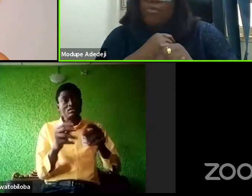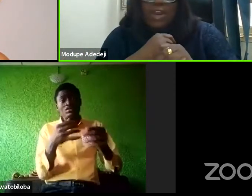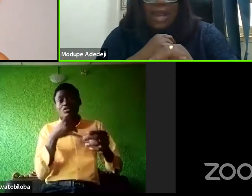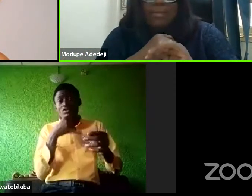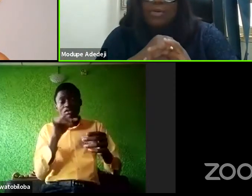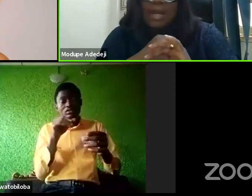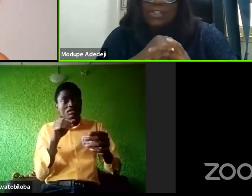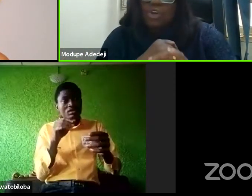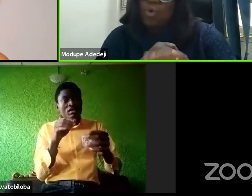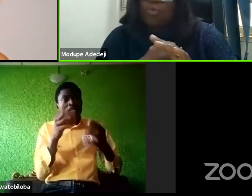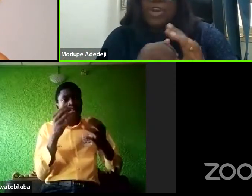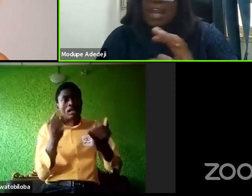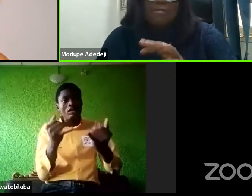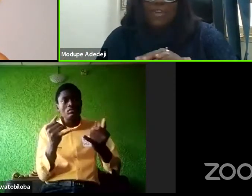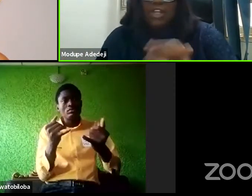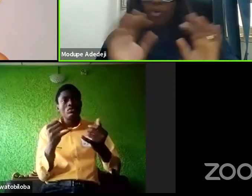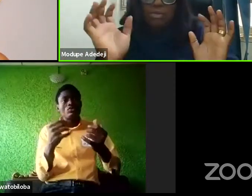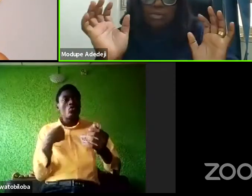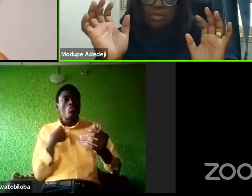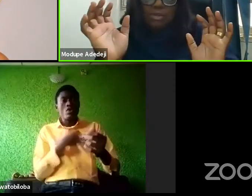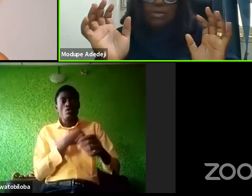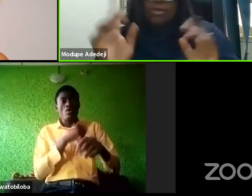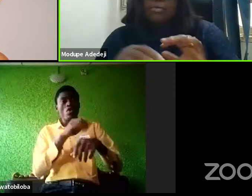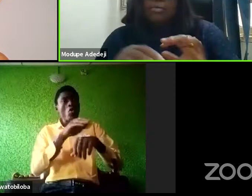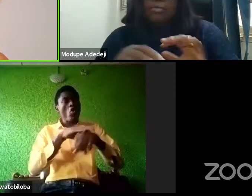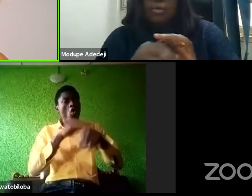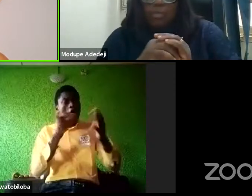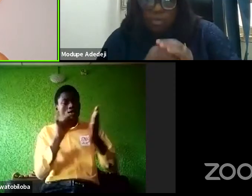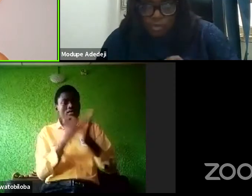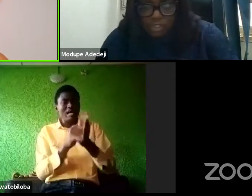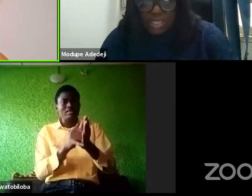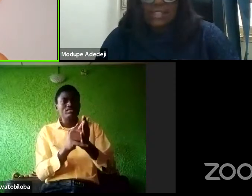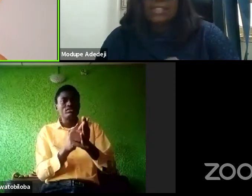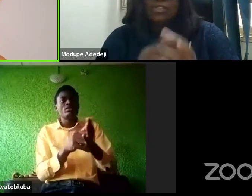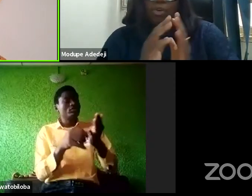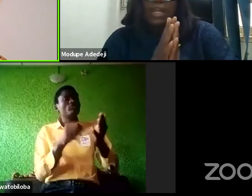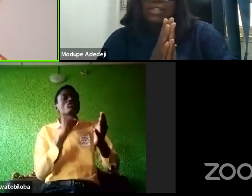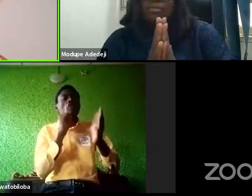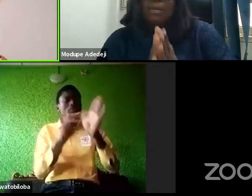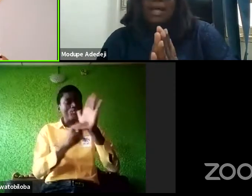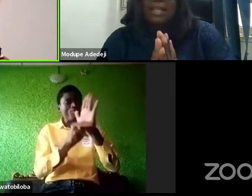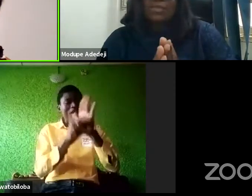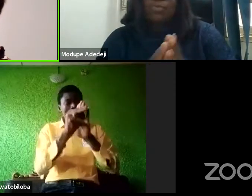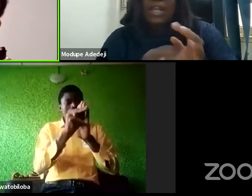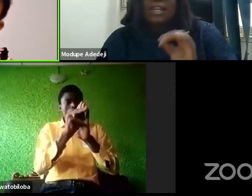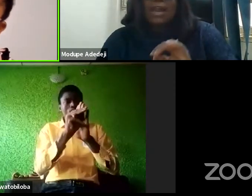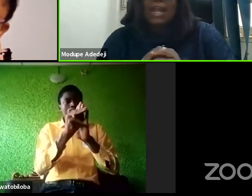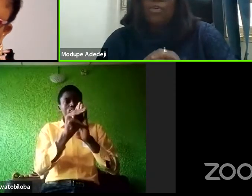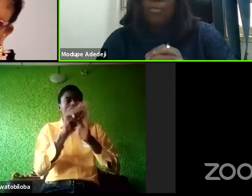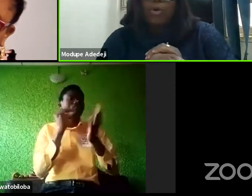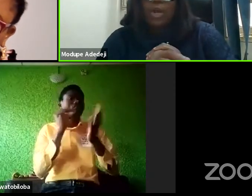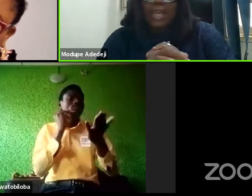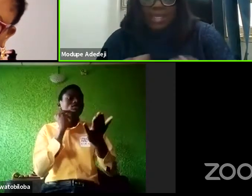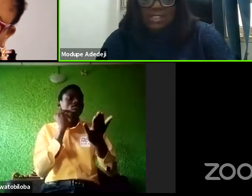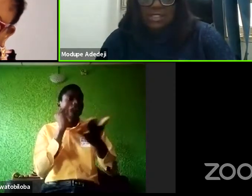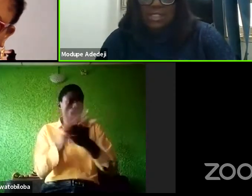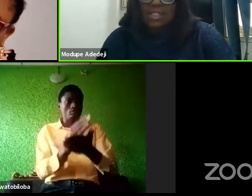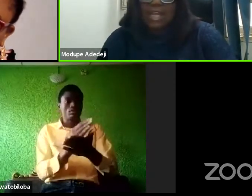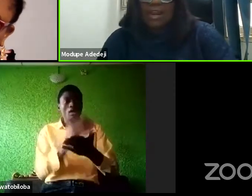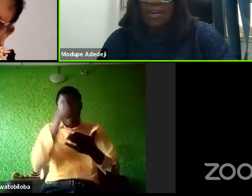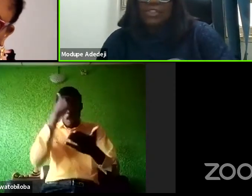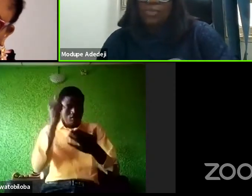actually premature ovarian failure. Wow. Yes. So let's remember that when there are no more